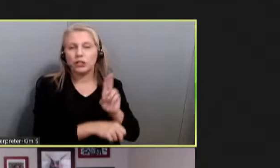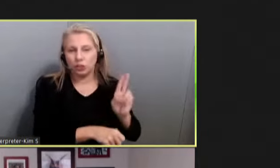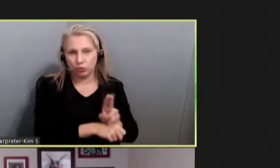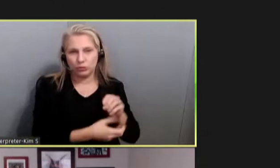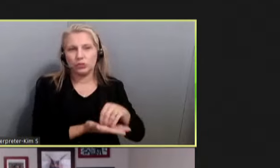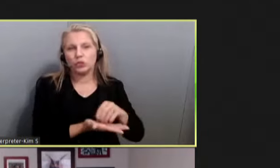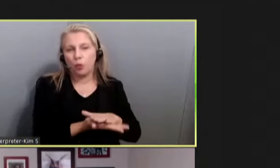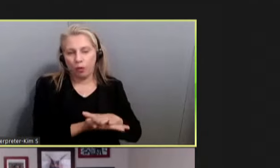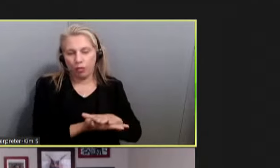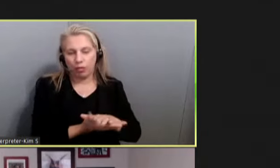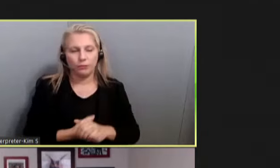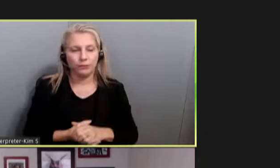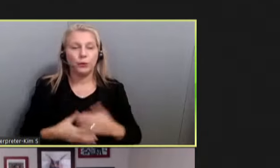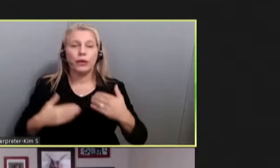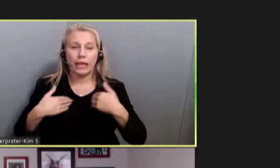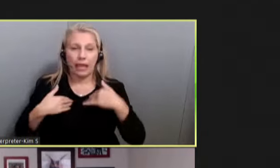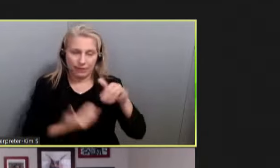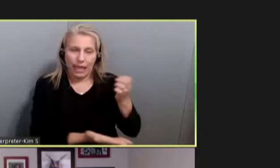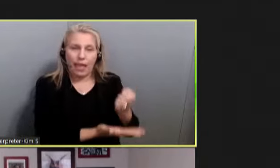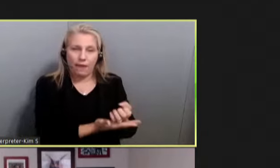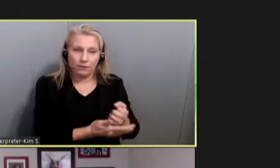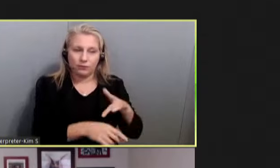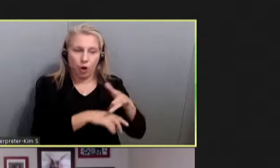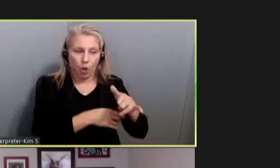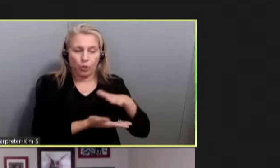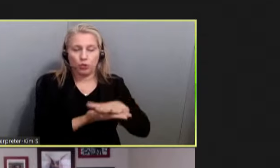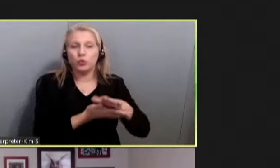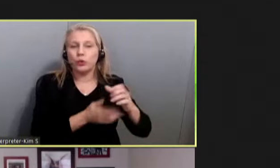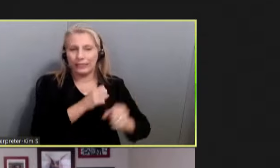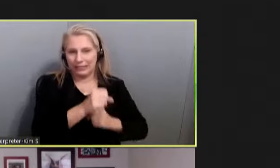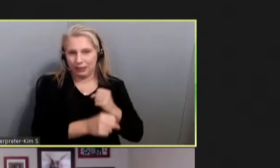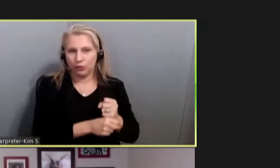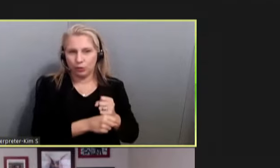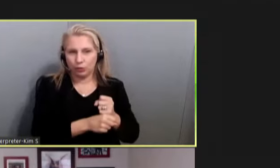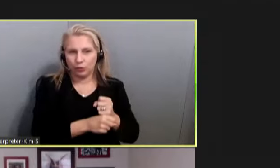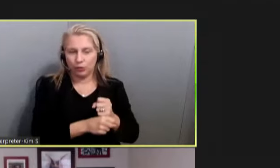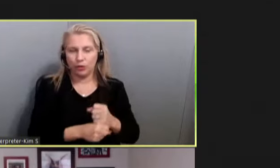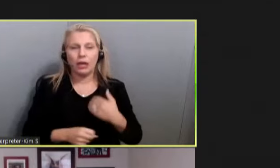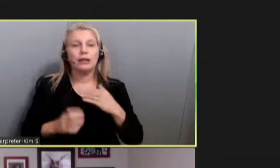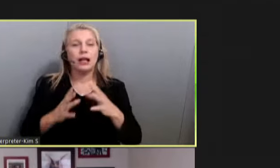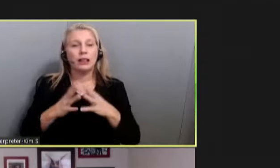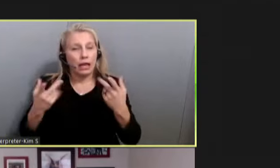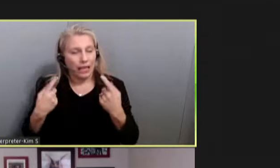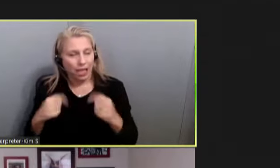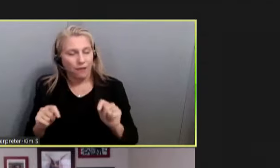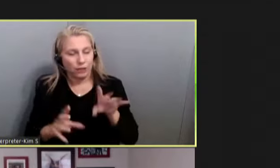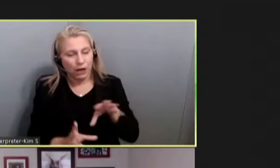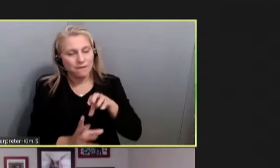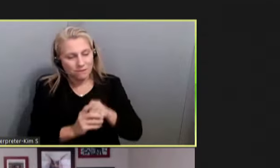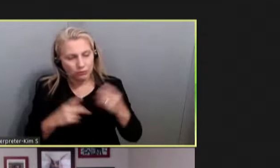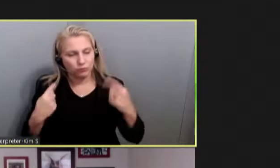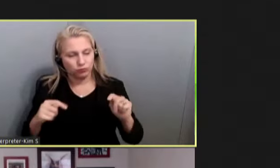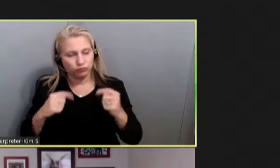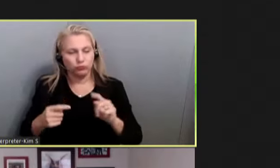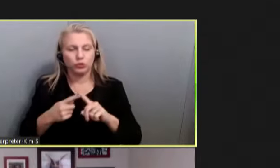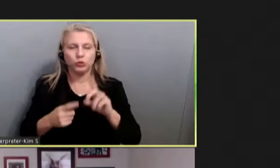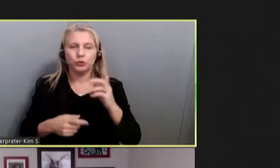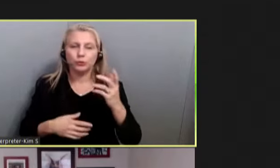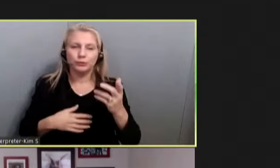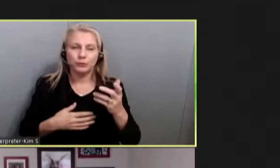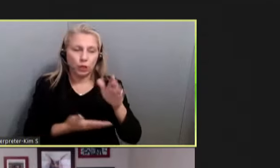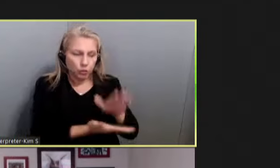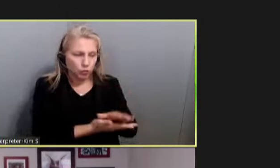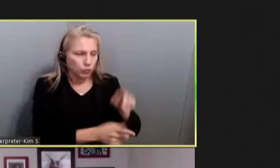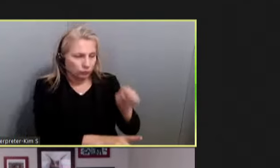in school. So we do have that evidence from earlier in the school year. There was a lot of effort involved in trying to go school